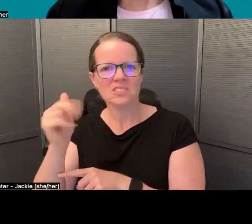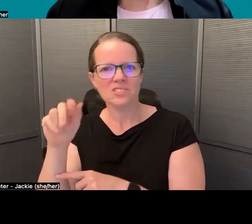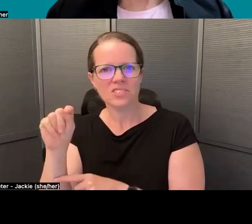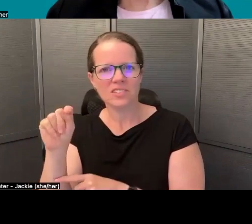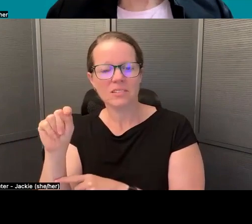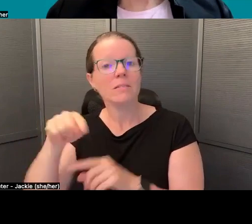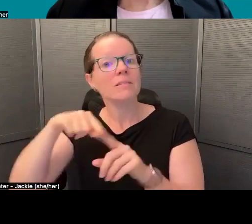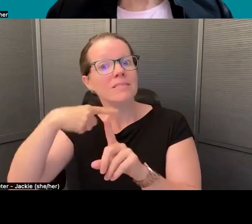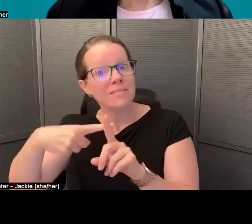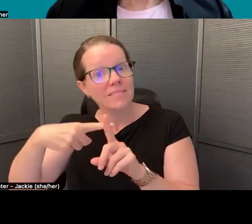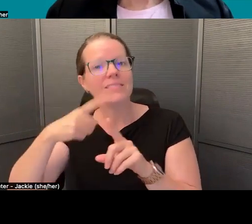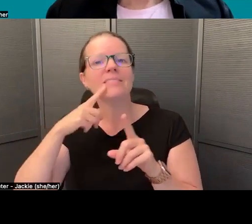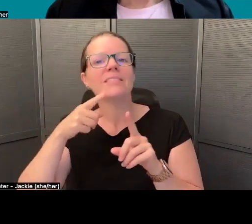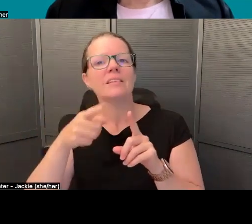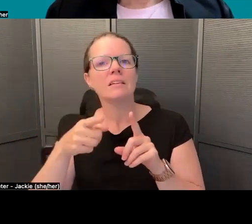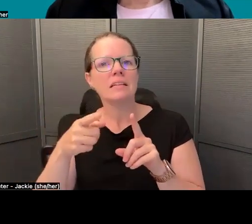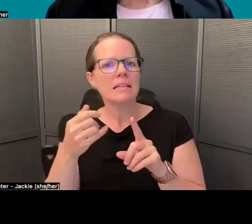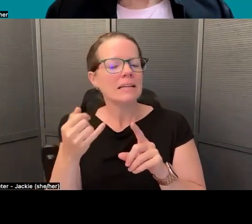the chat.